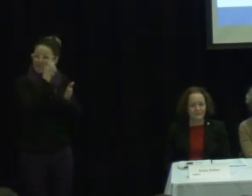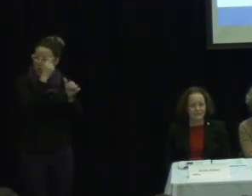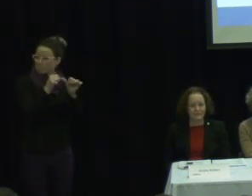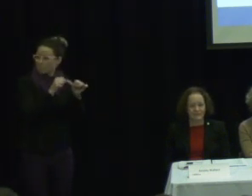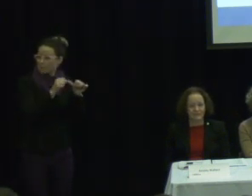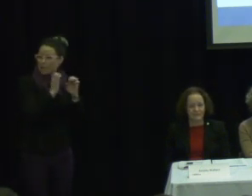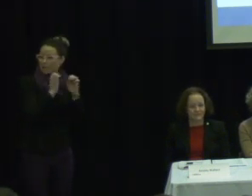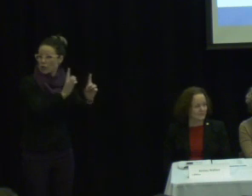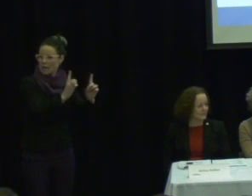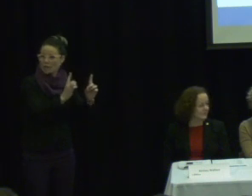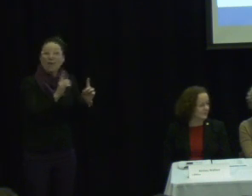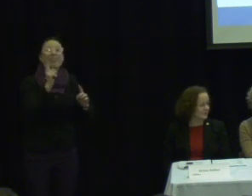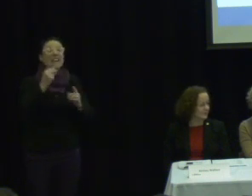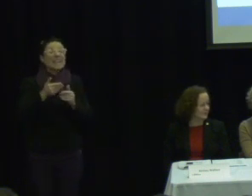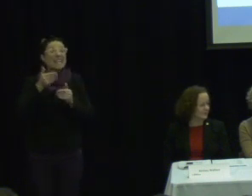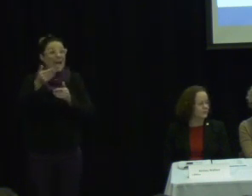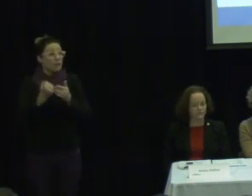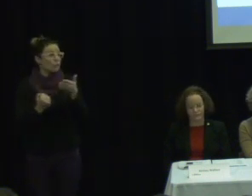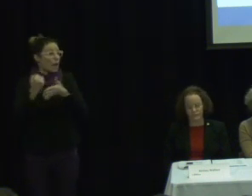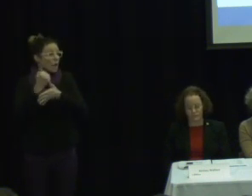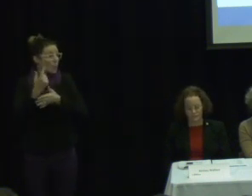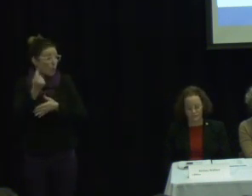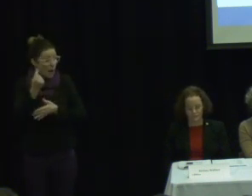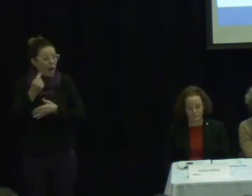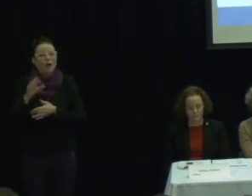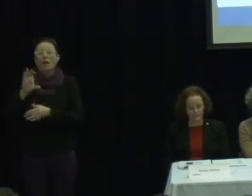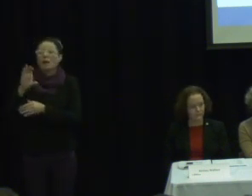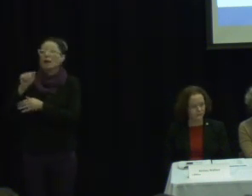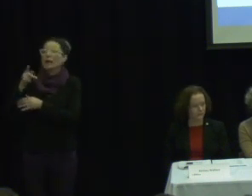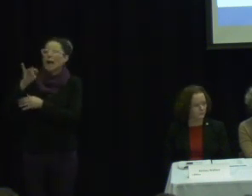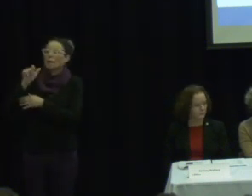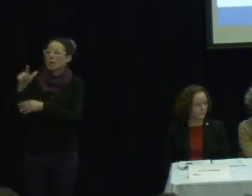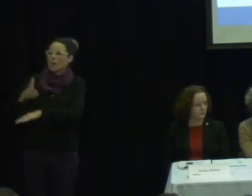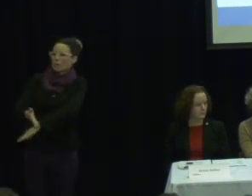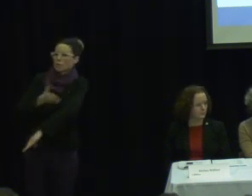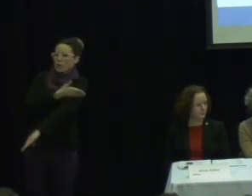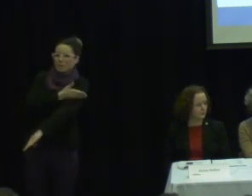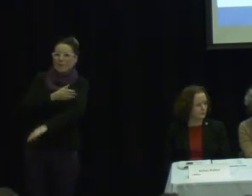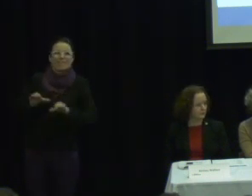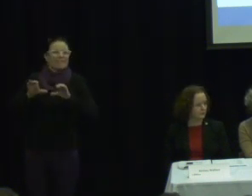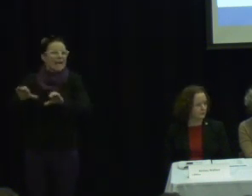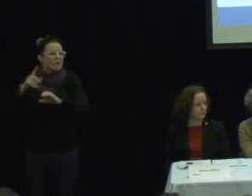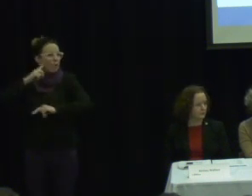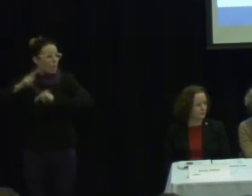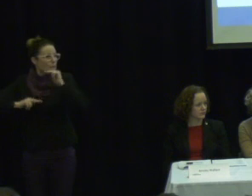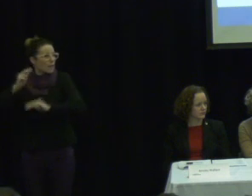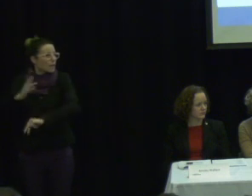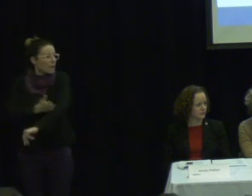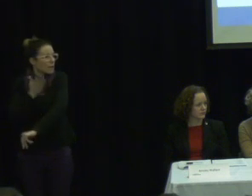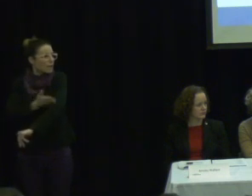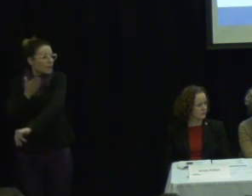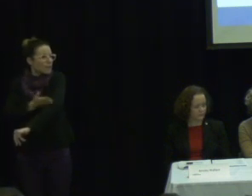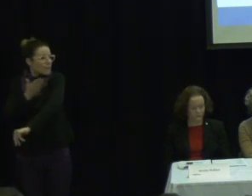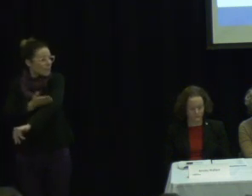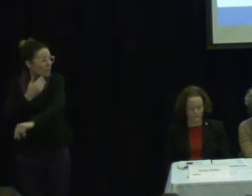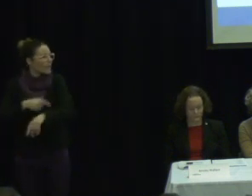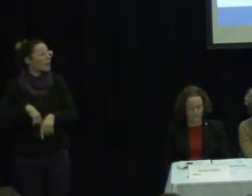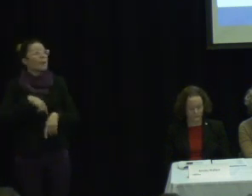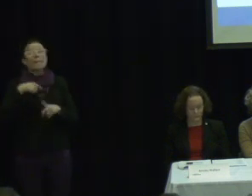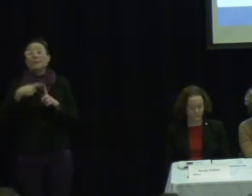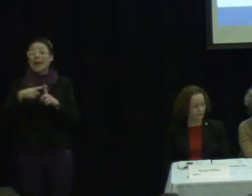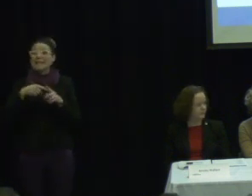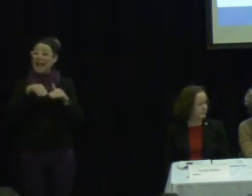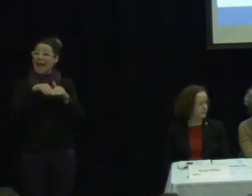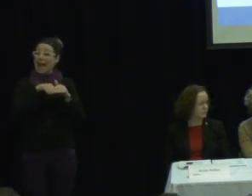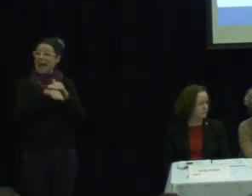have capital improvement and capital investments, and we have a plan for that. We have a number of things that we can do to improve. Also, we've done an access to education. We know a lot